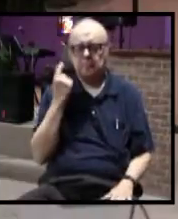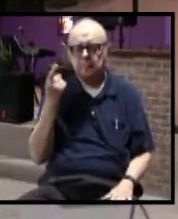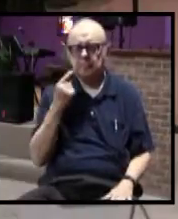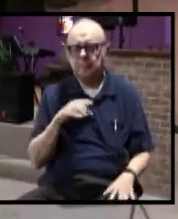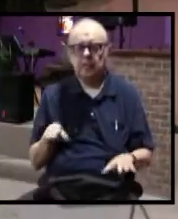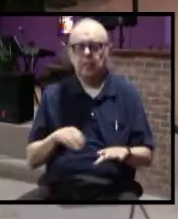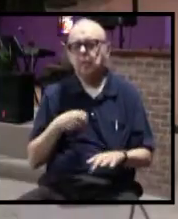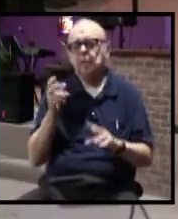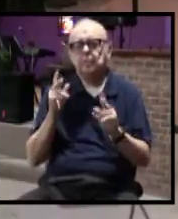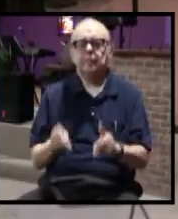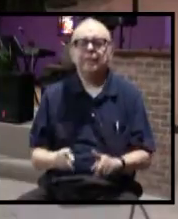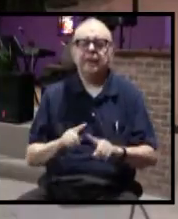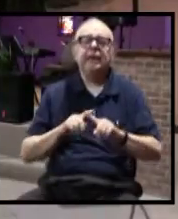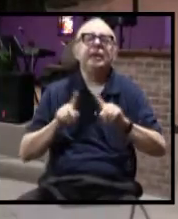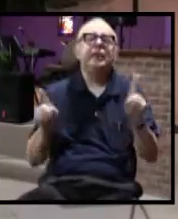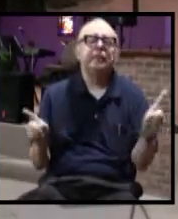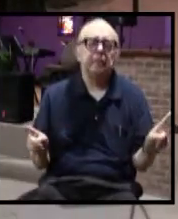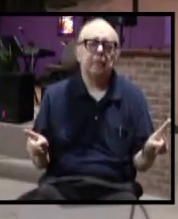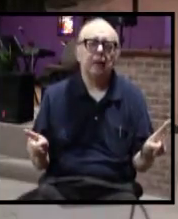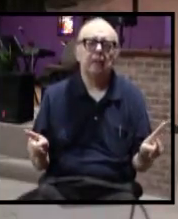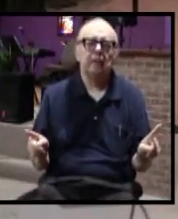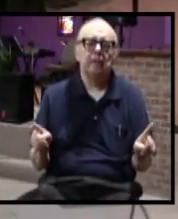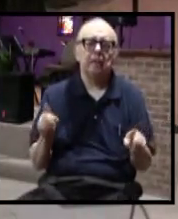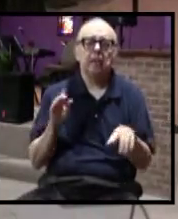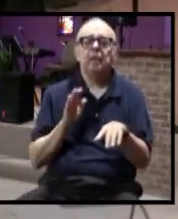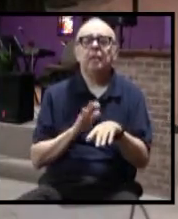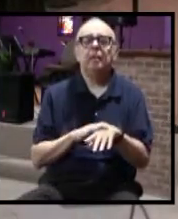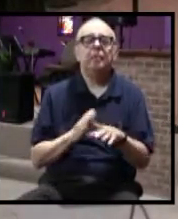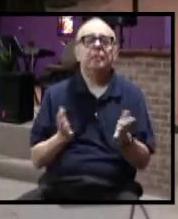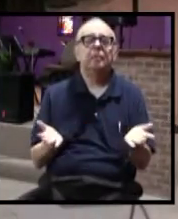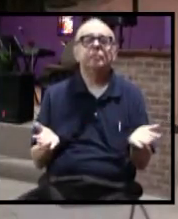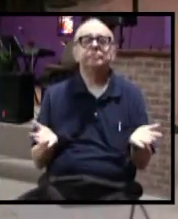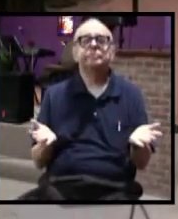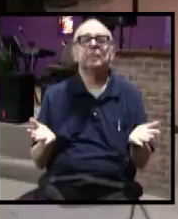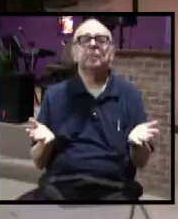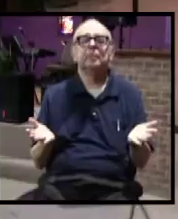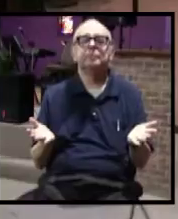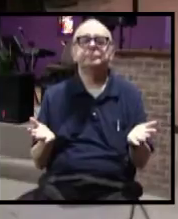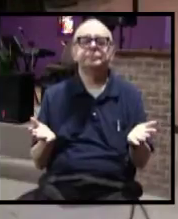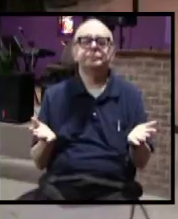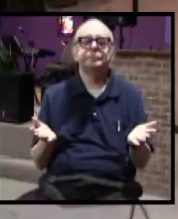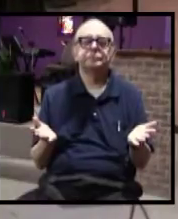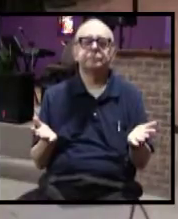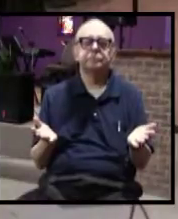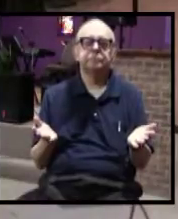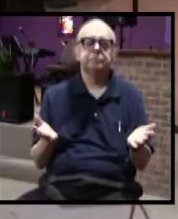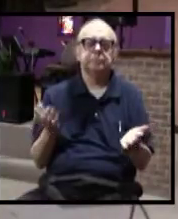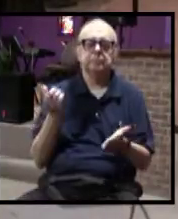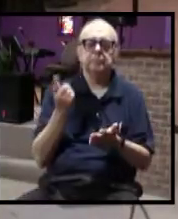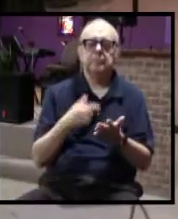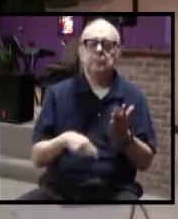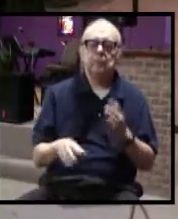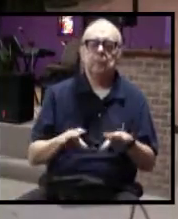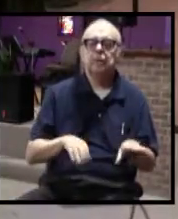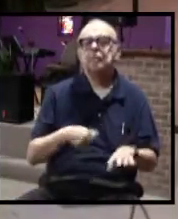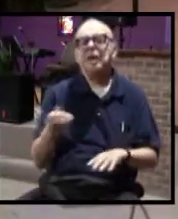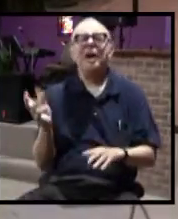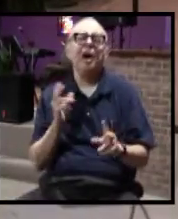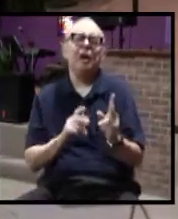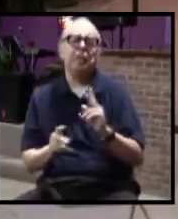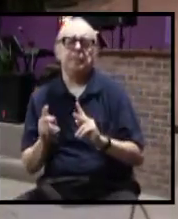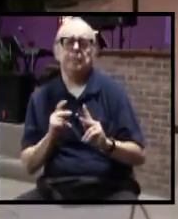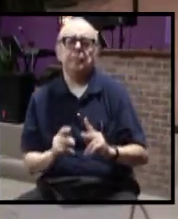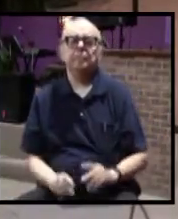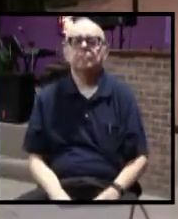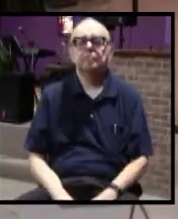That I don't think I treat anybody any different than what I